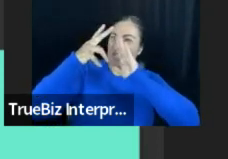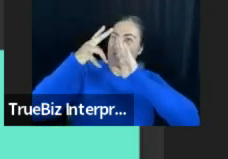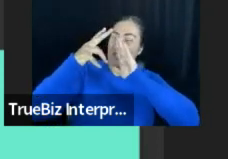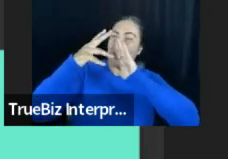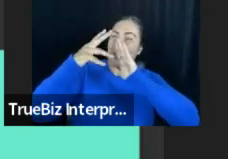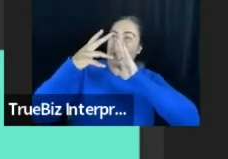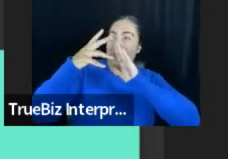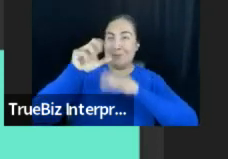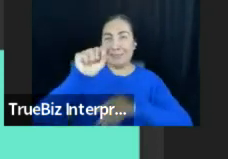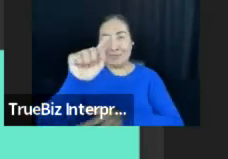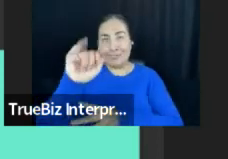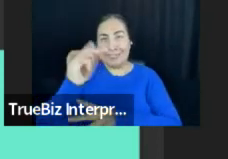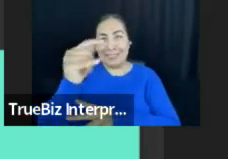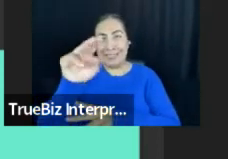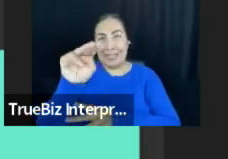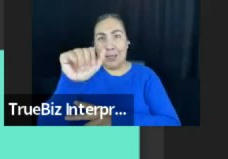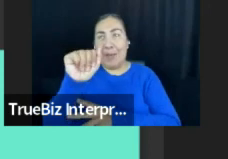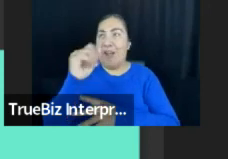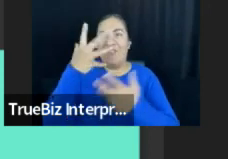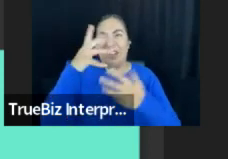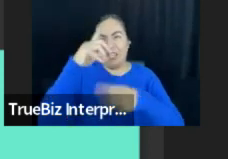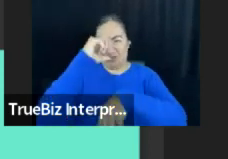but